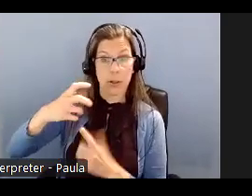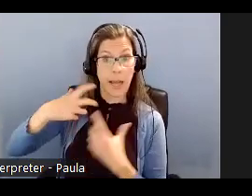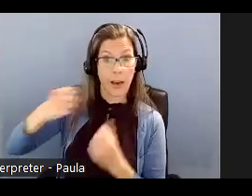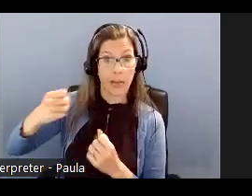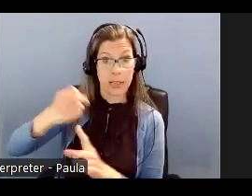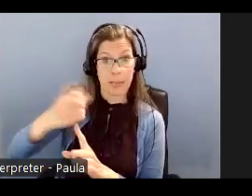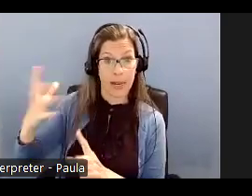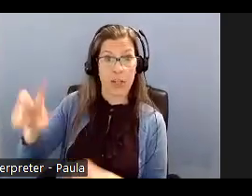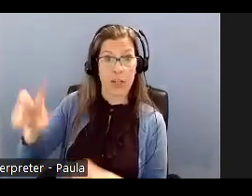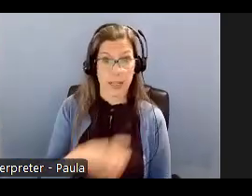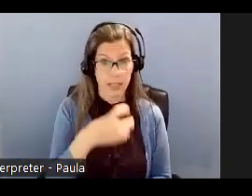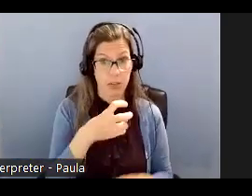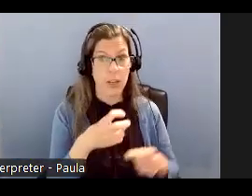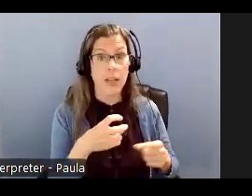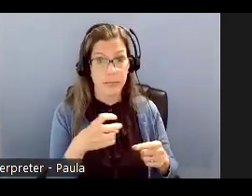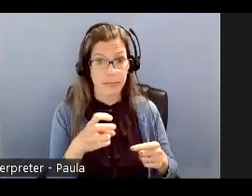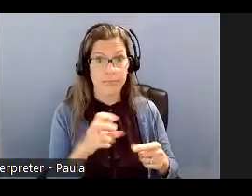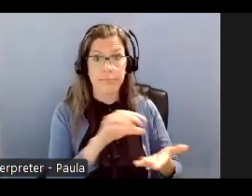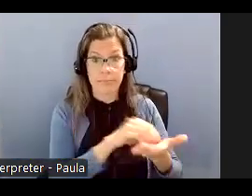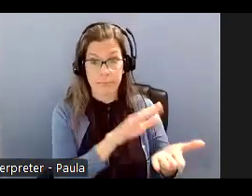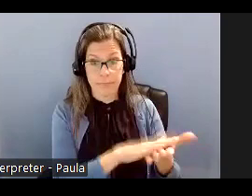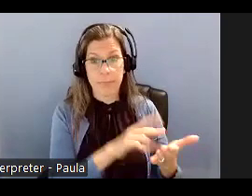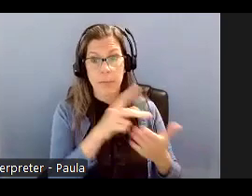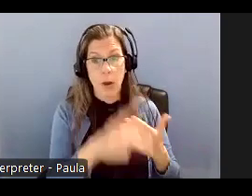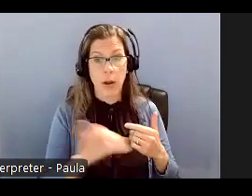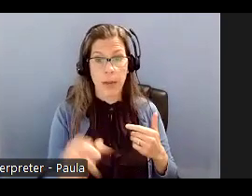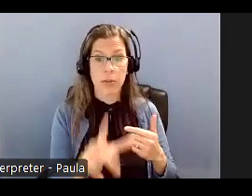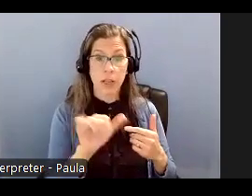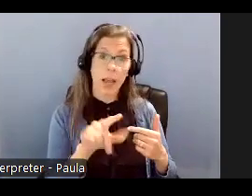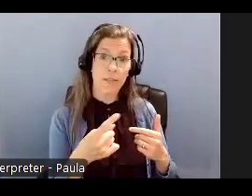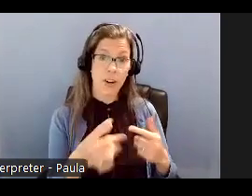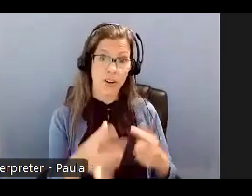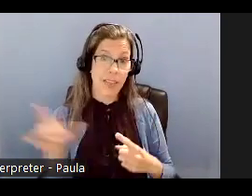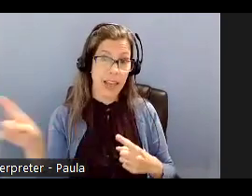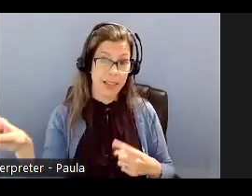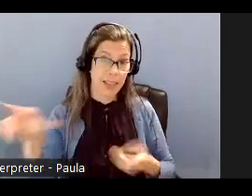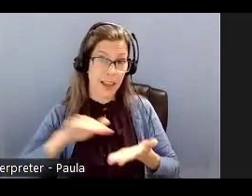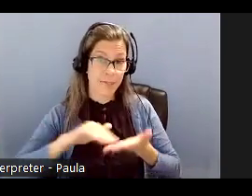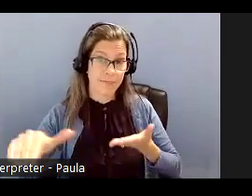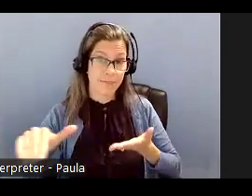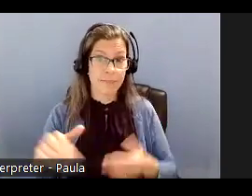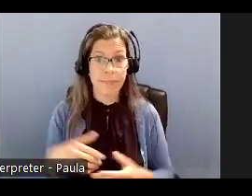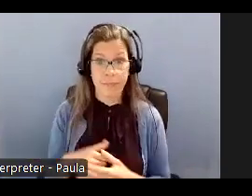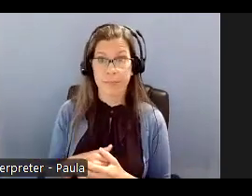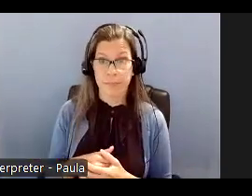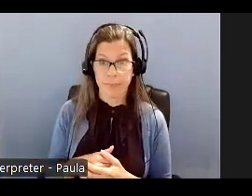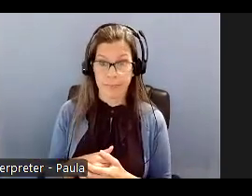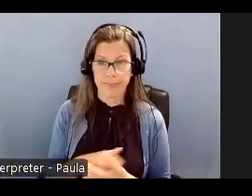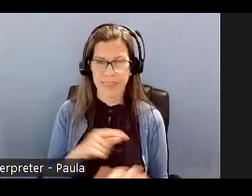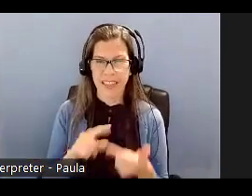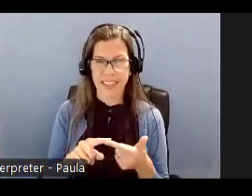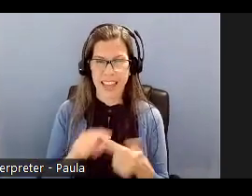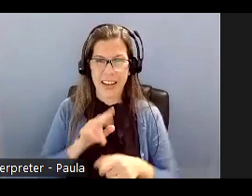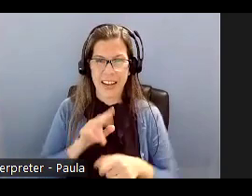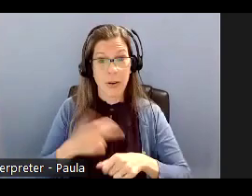transitioned over to the program on July 1st unless they opt out. And then, of course,